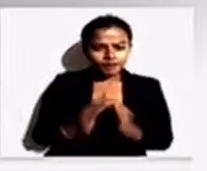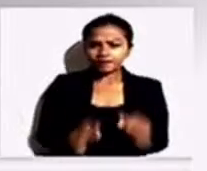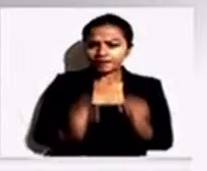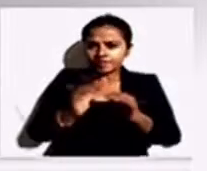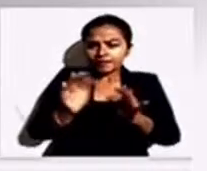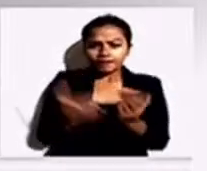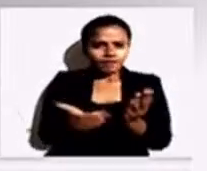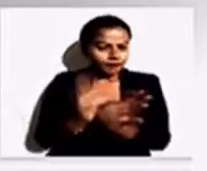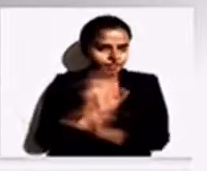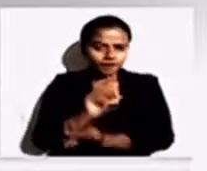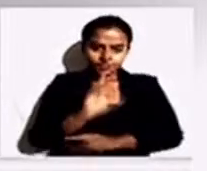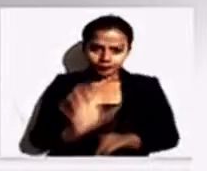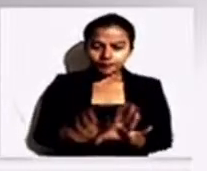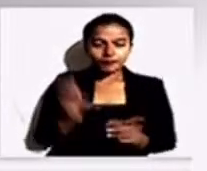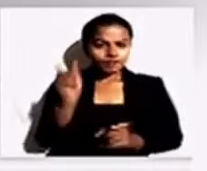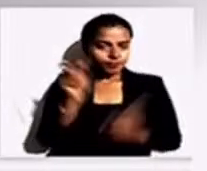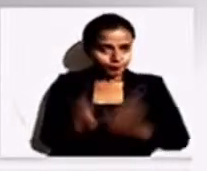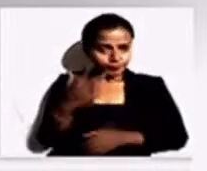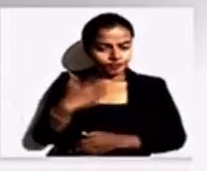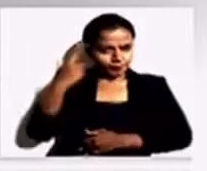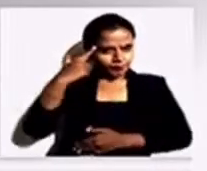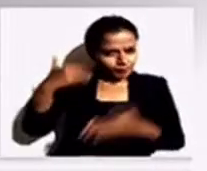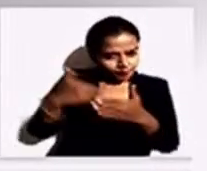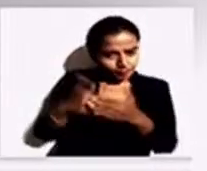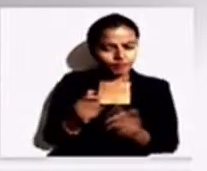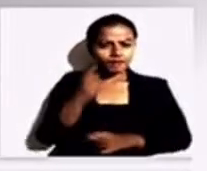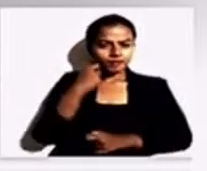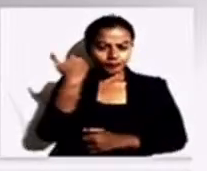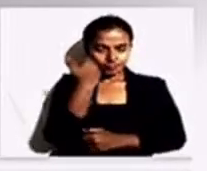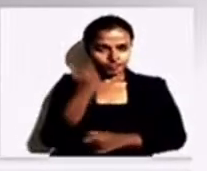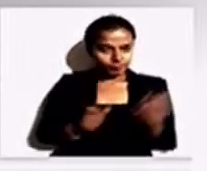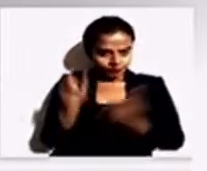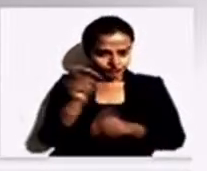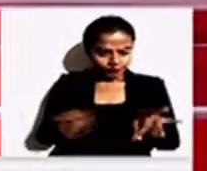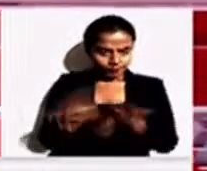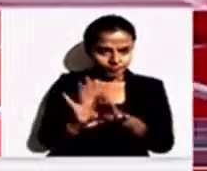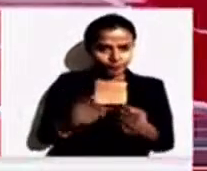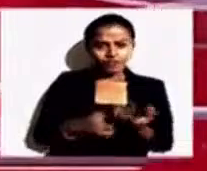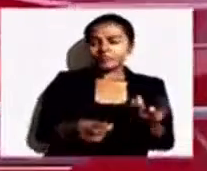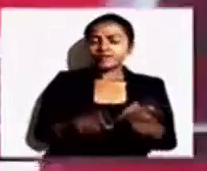of mental disorders are more often victims of violence than perpetrators.